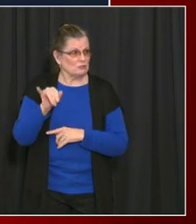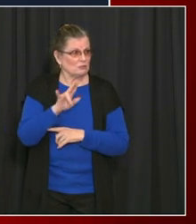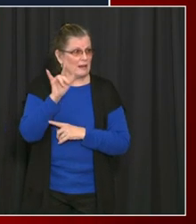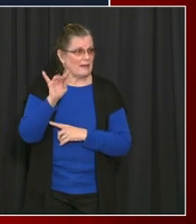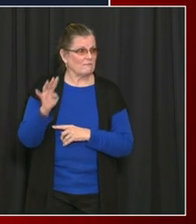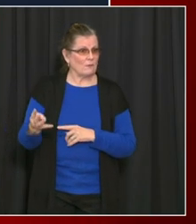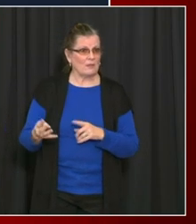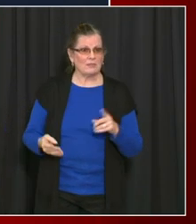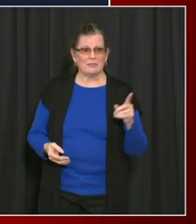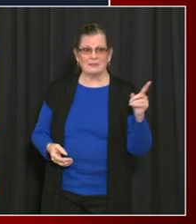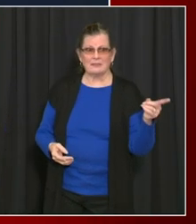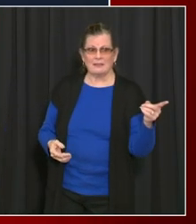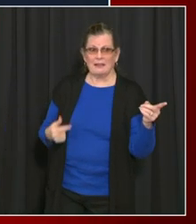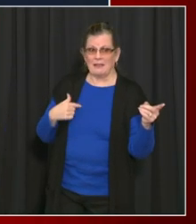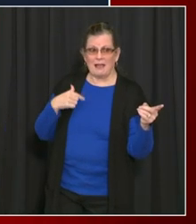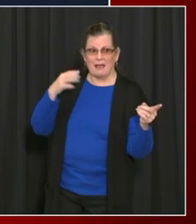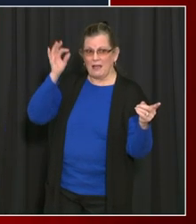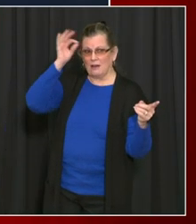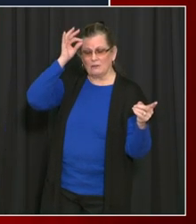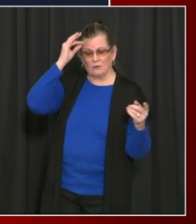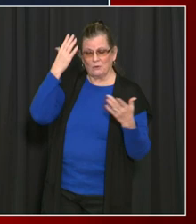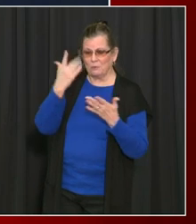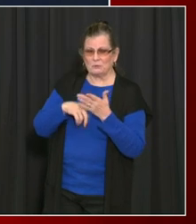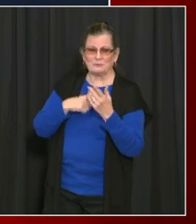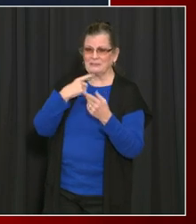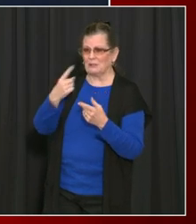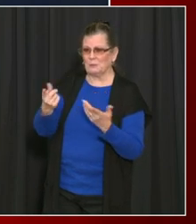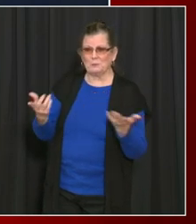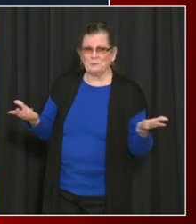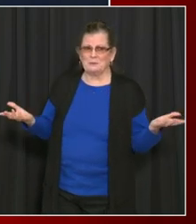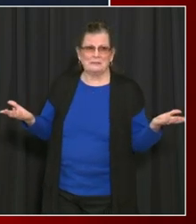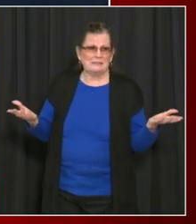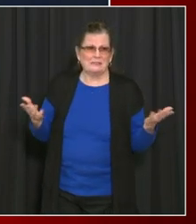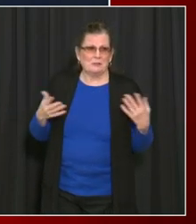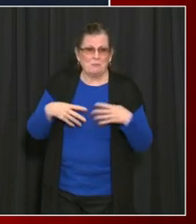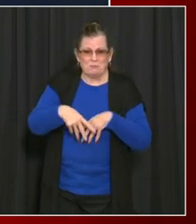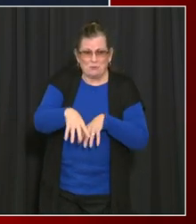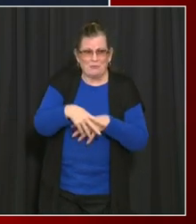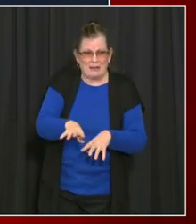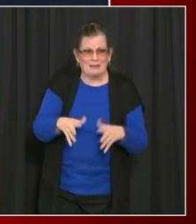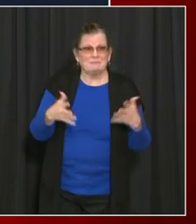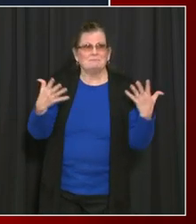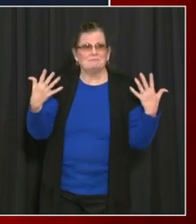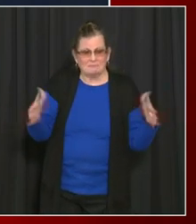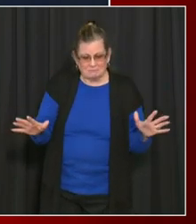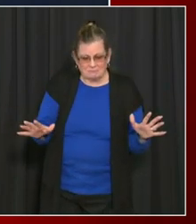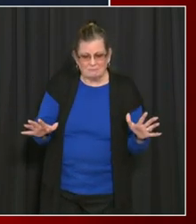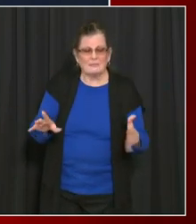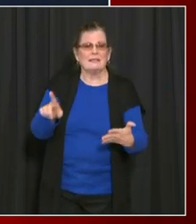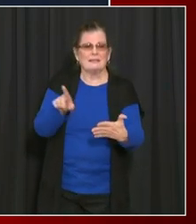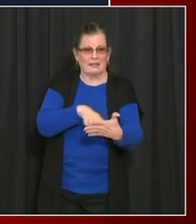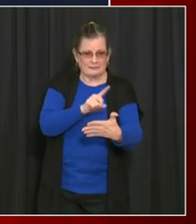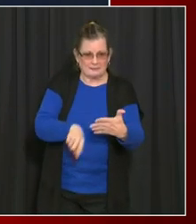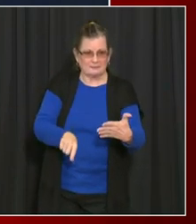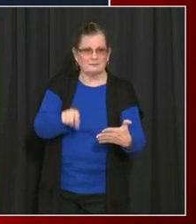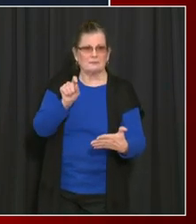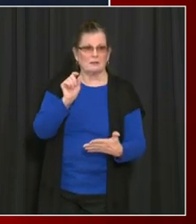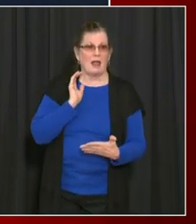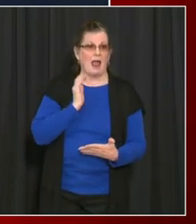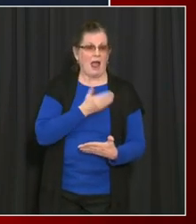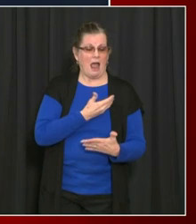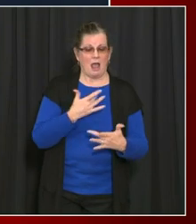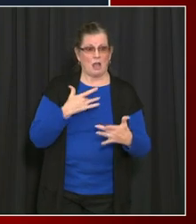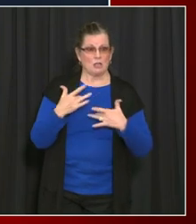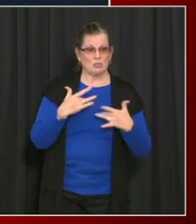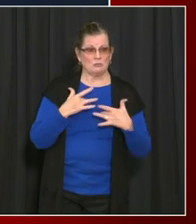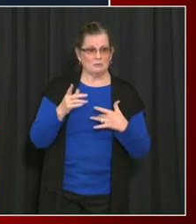I don't know what else another way to say it. The parade has been canceled. Our